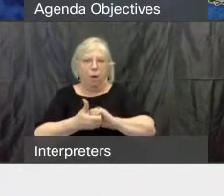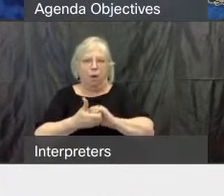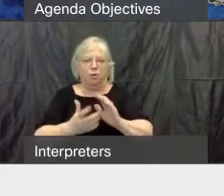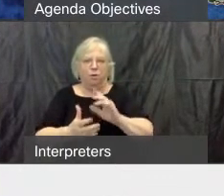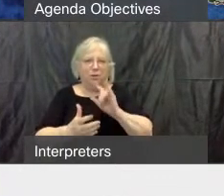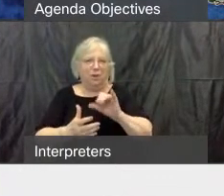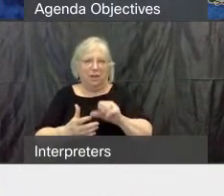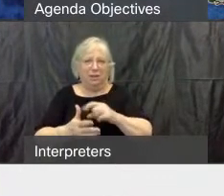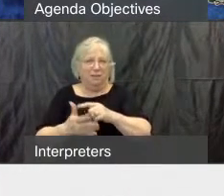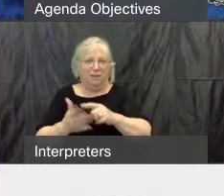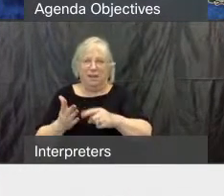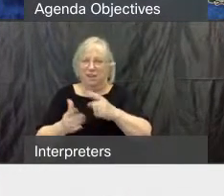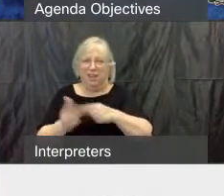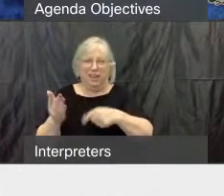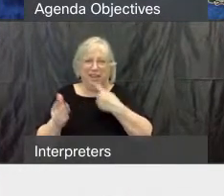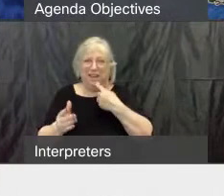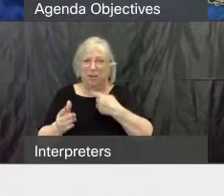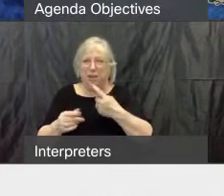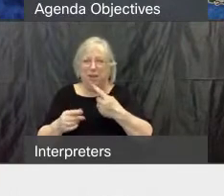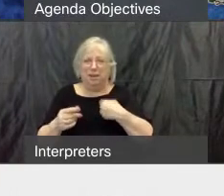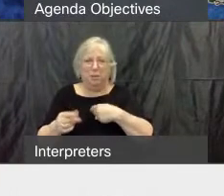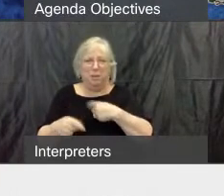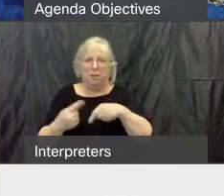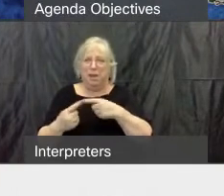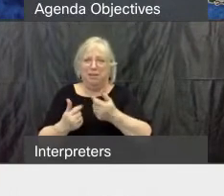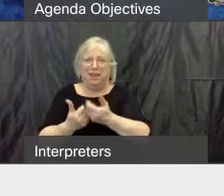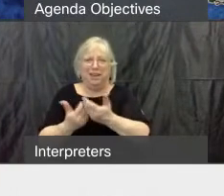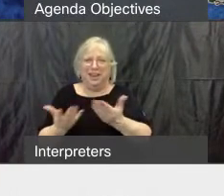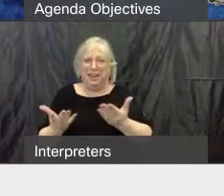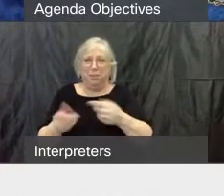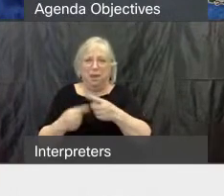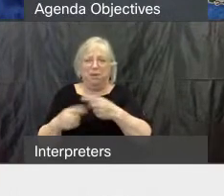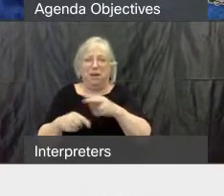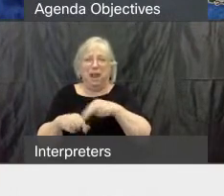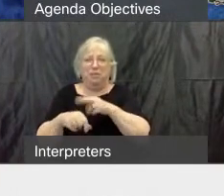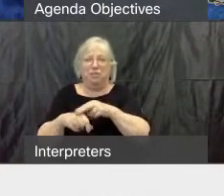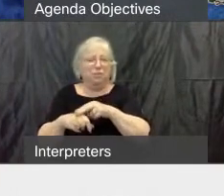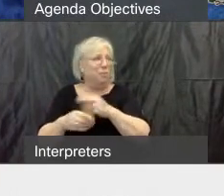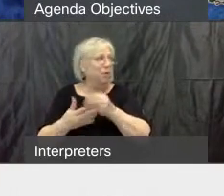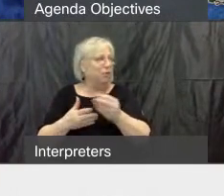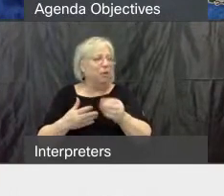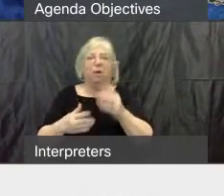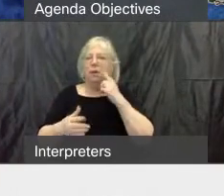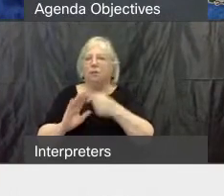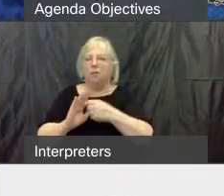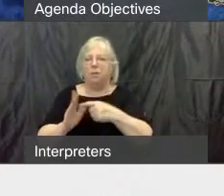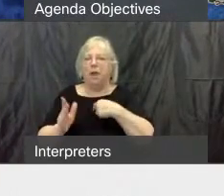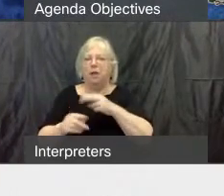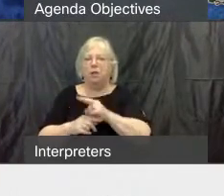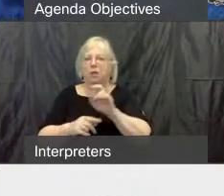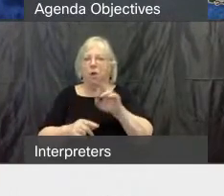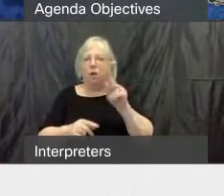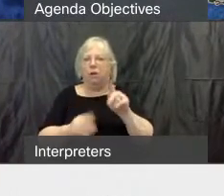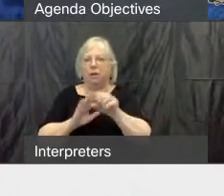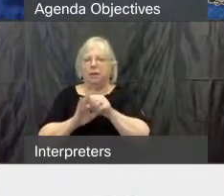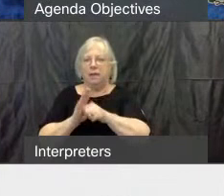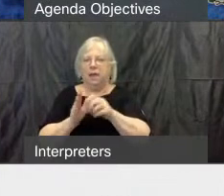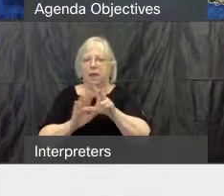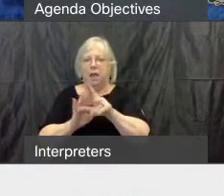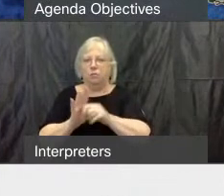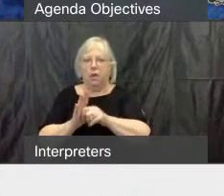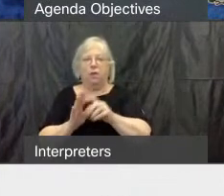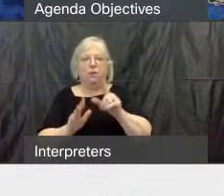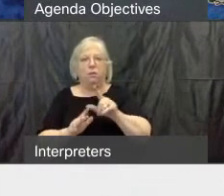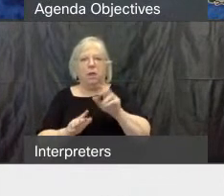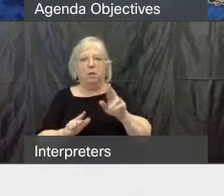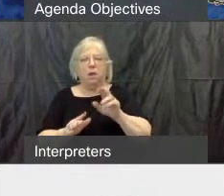and you can't tell me anything about National Purchasing Partners. So, for example, I'll use Arkansas state contracts. So the Right. city of Little Rock purchases